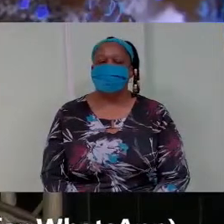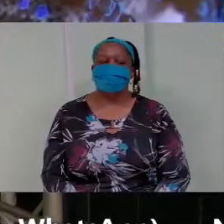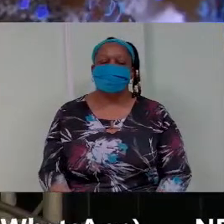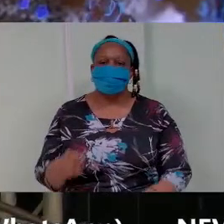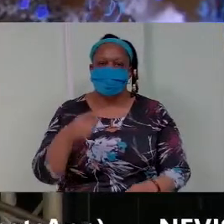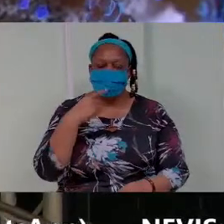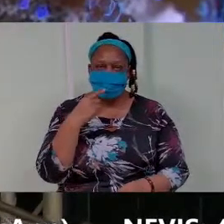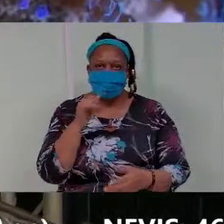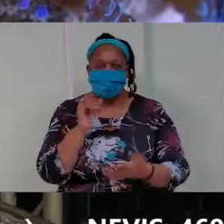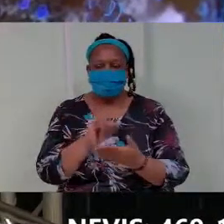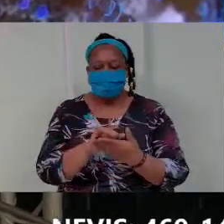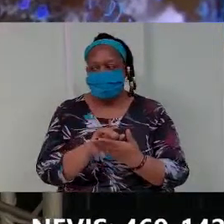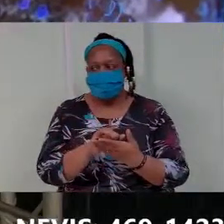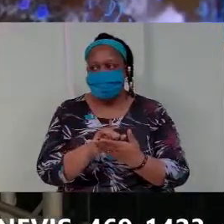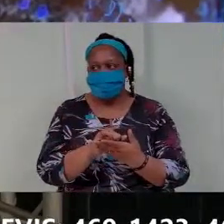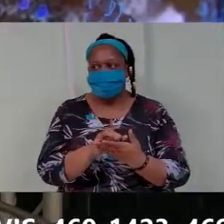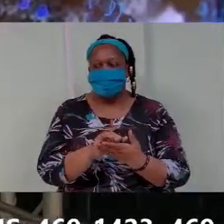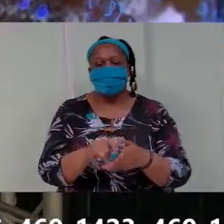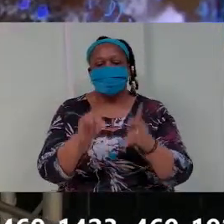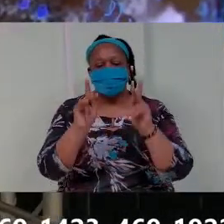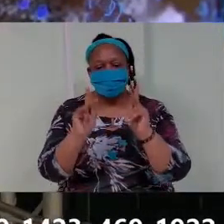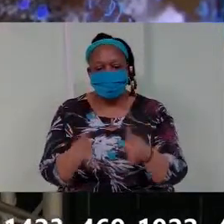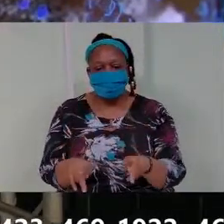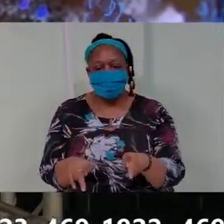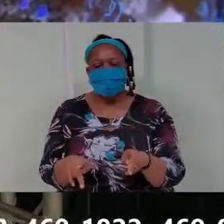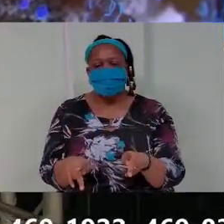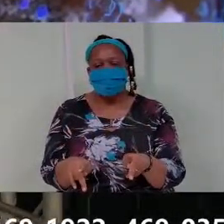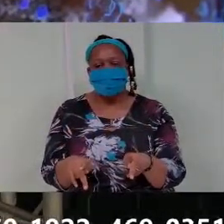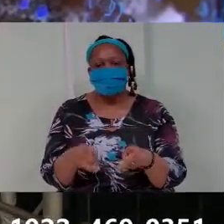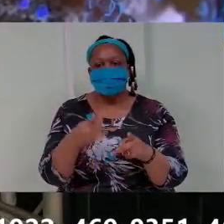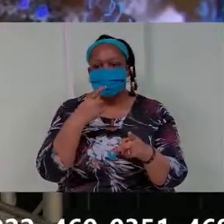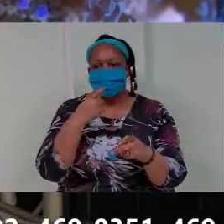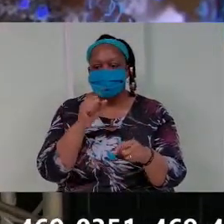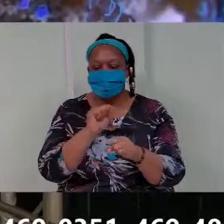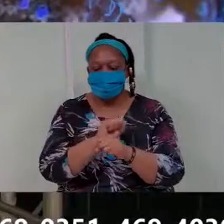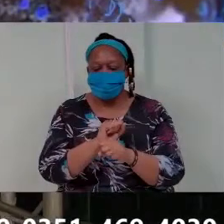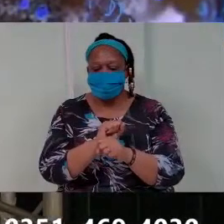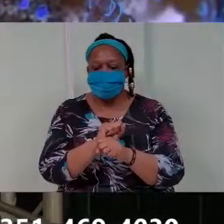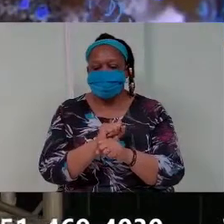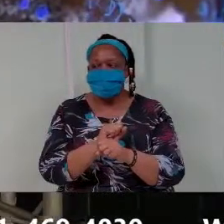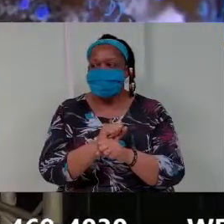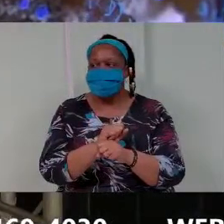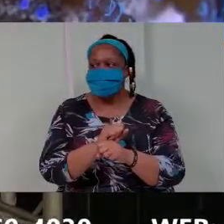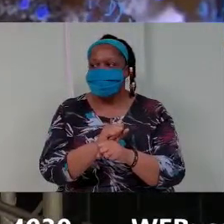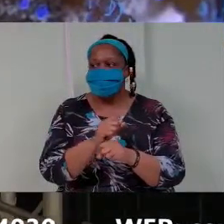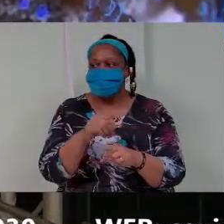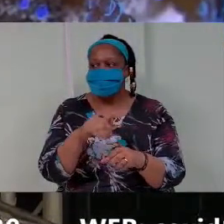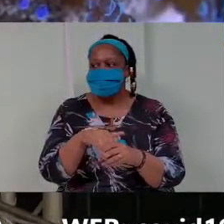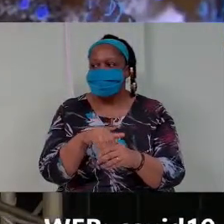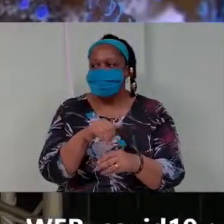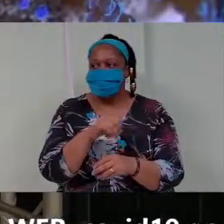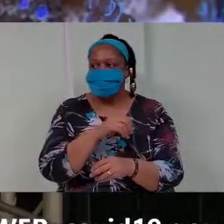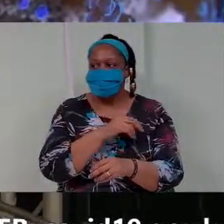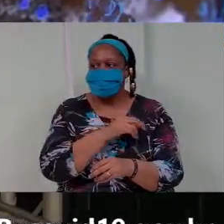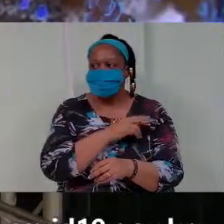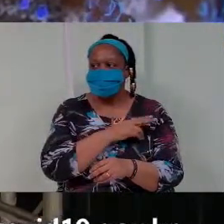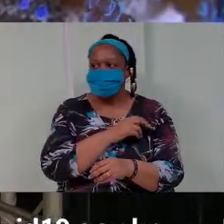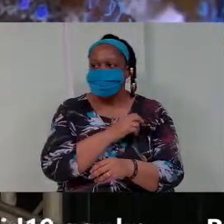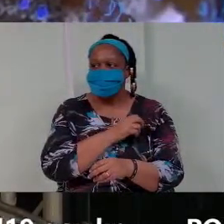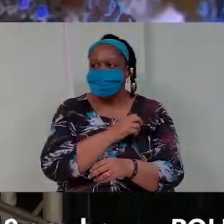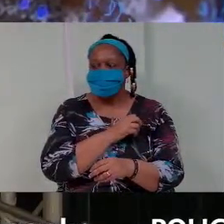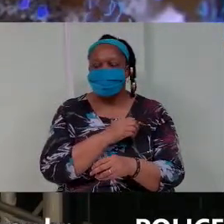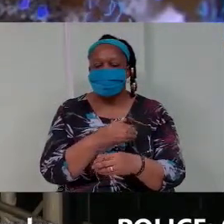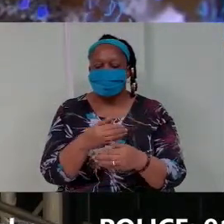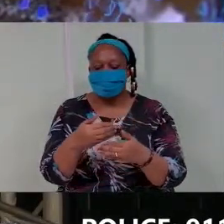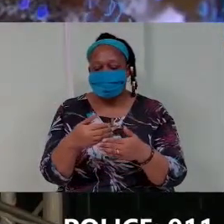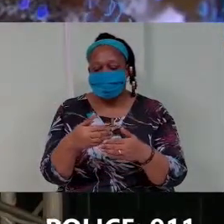frontline worker who interacted or had contact with the case had minimal